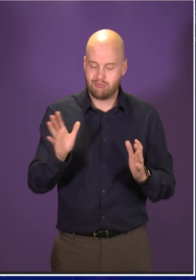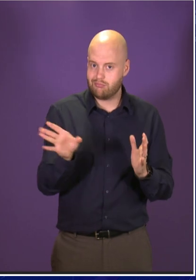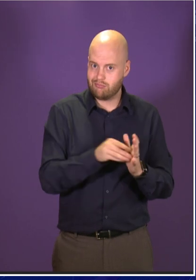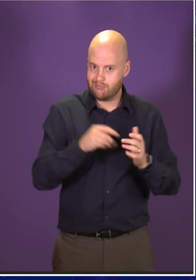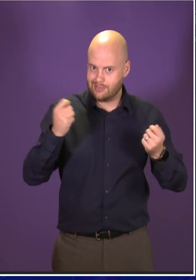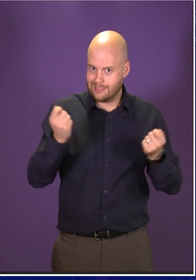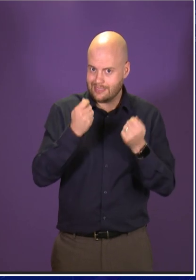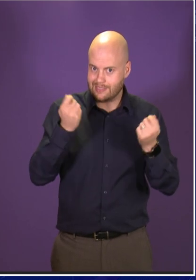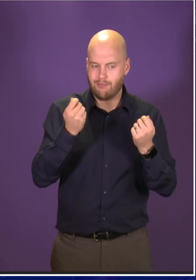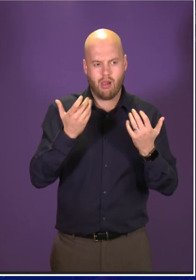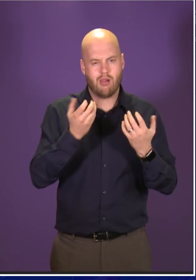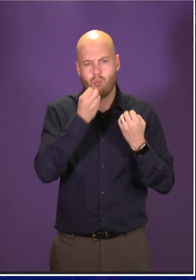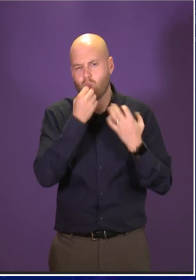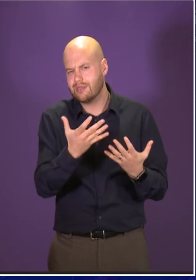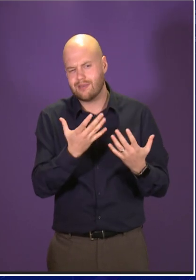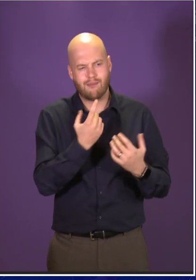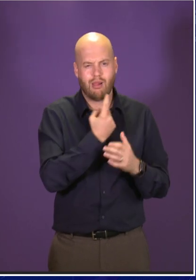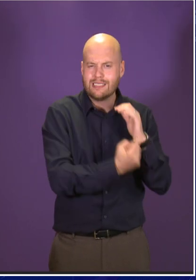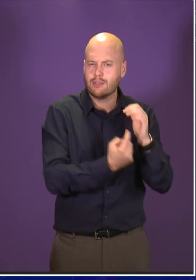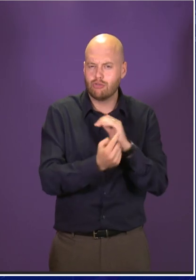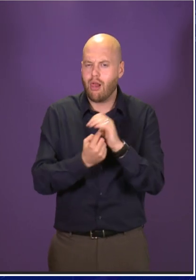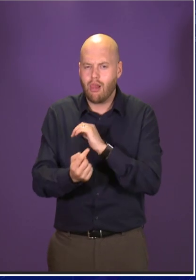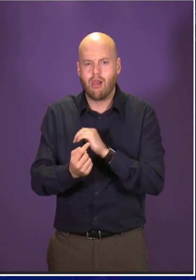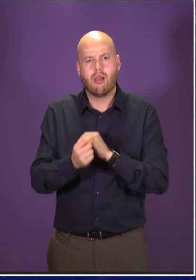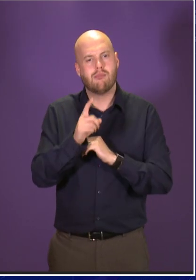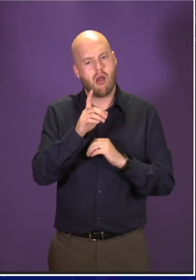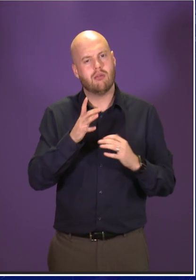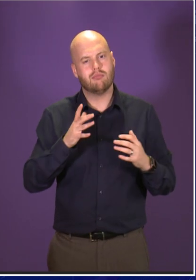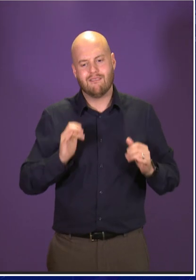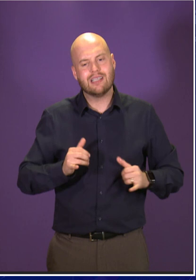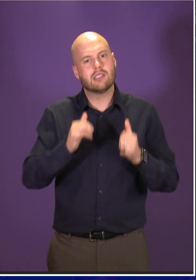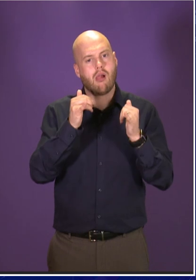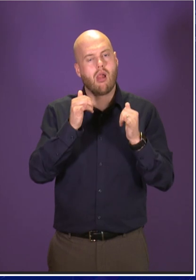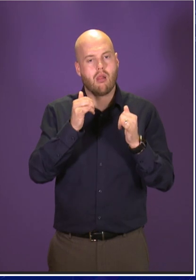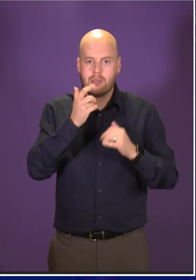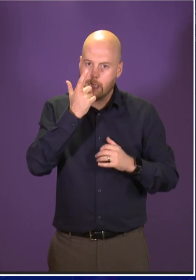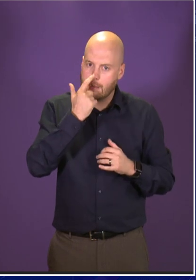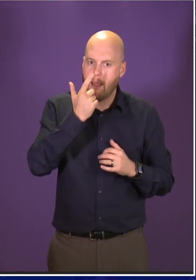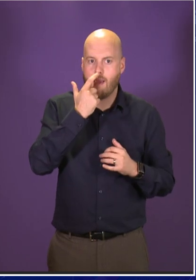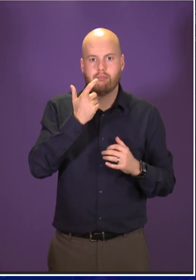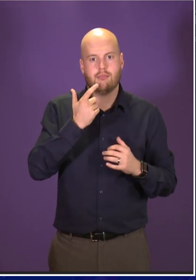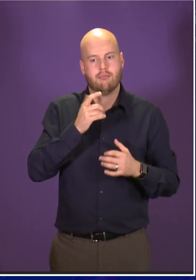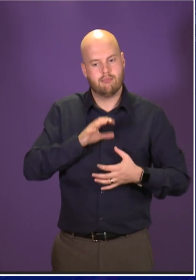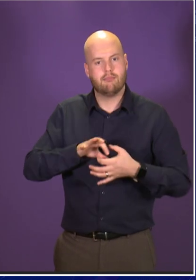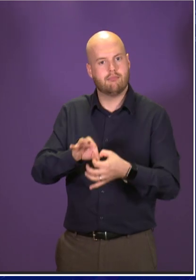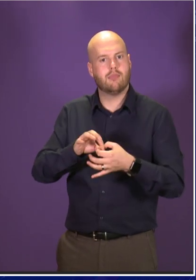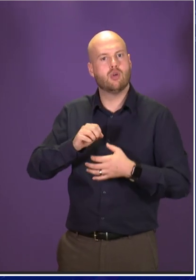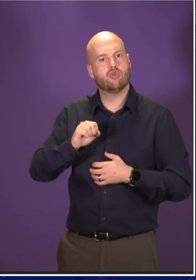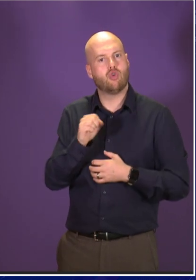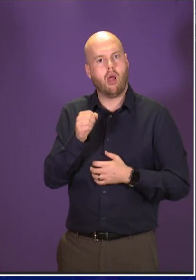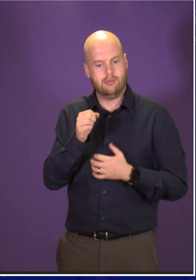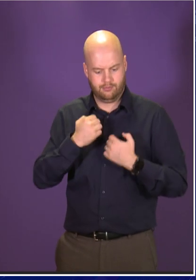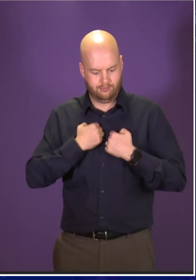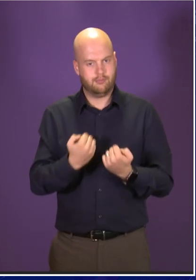events are wonderful in their own right, however. Festivals also speak deeply to Scotland's sense of